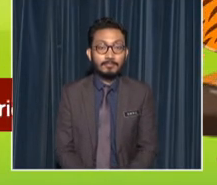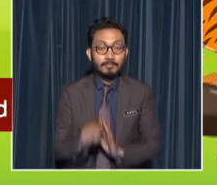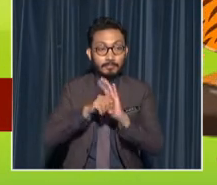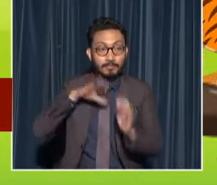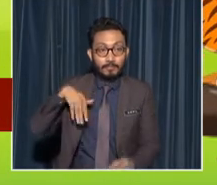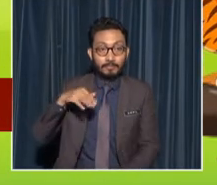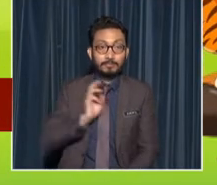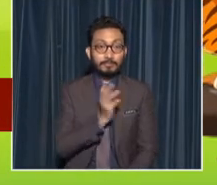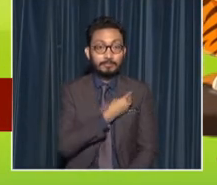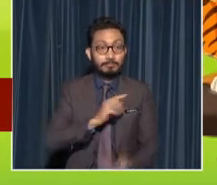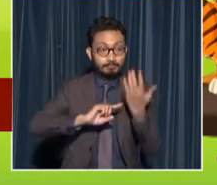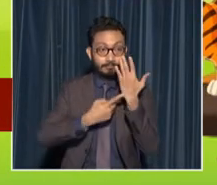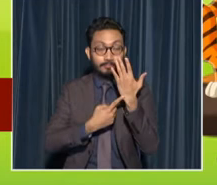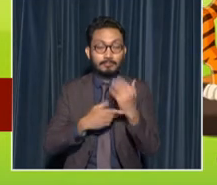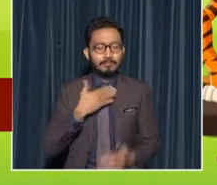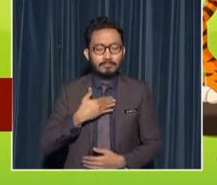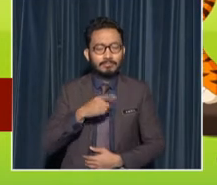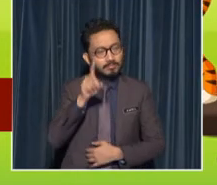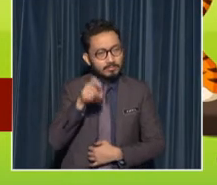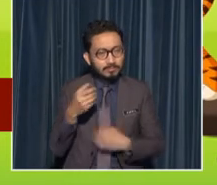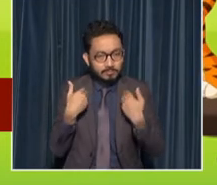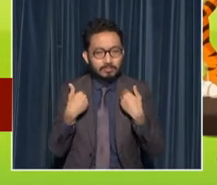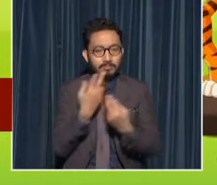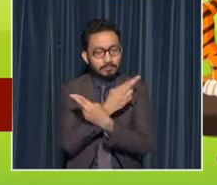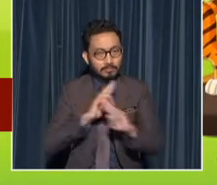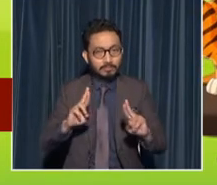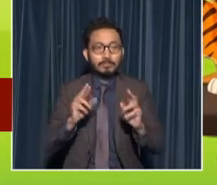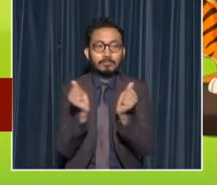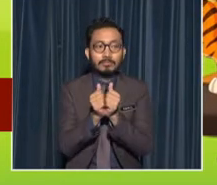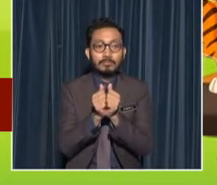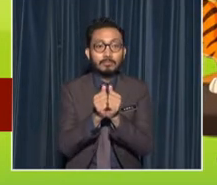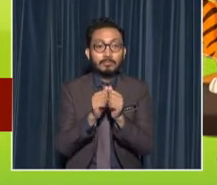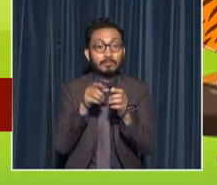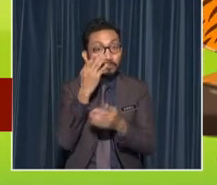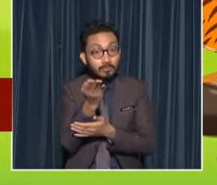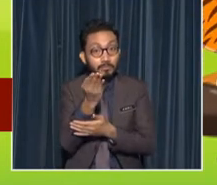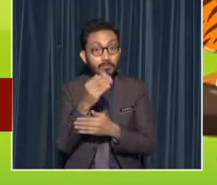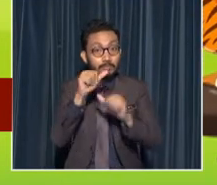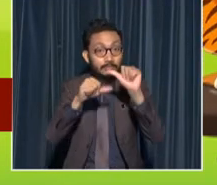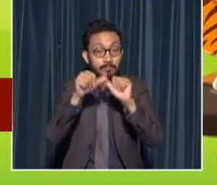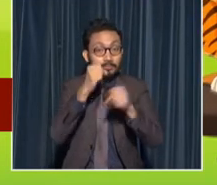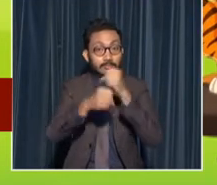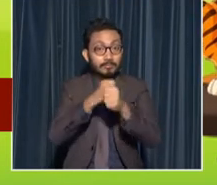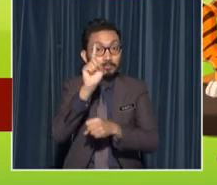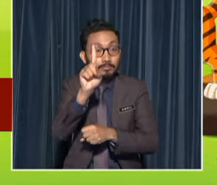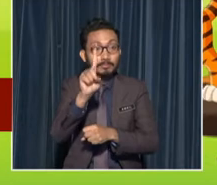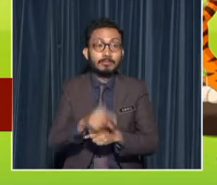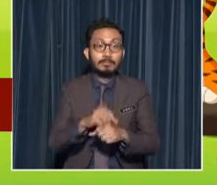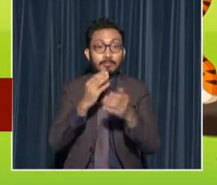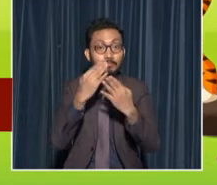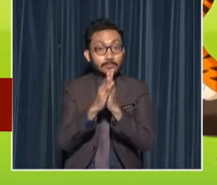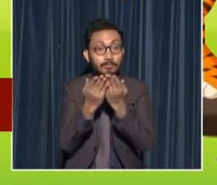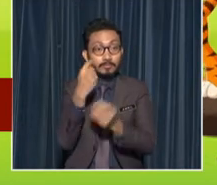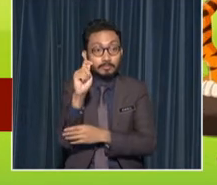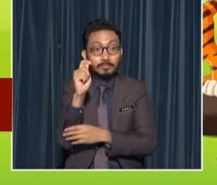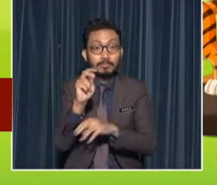Before we begin, please make sure you are ready with your Science Year 1 textbook,